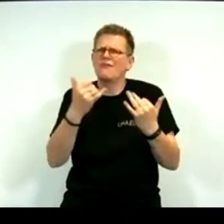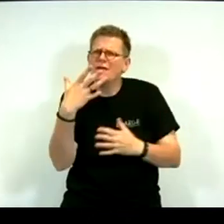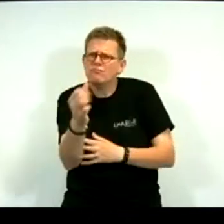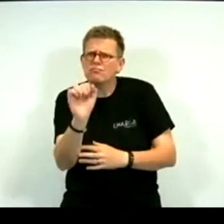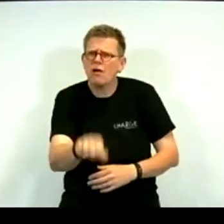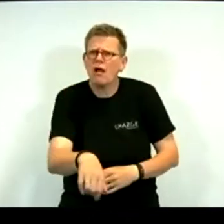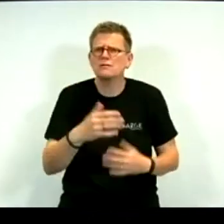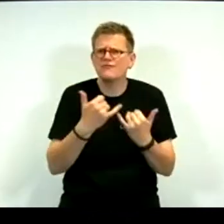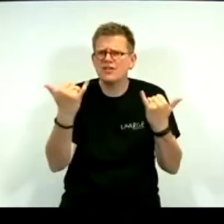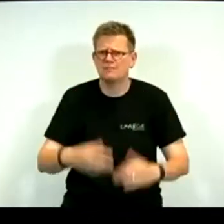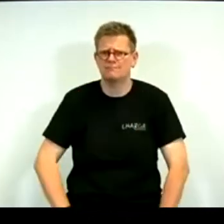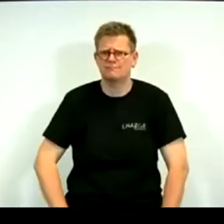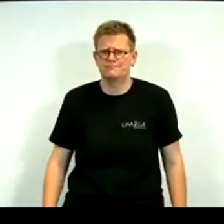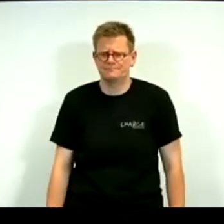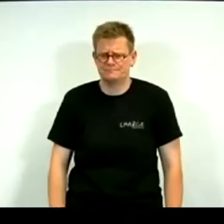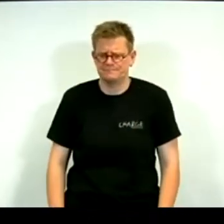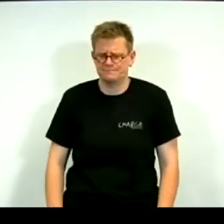question.